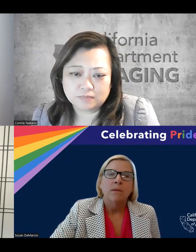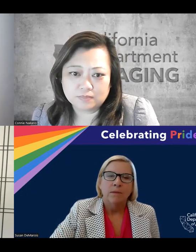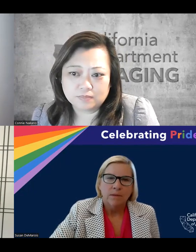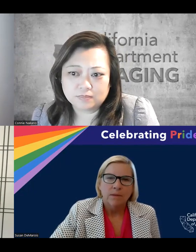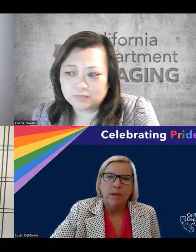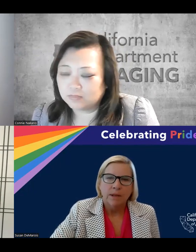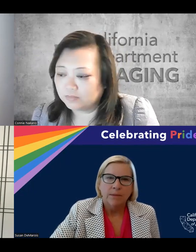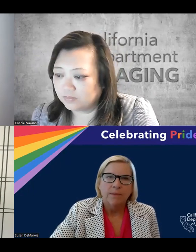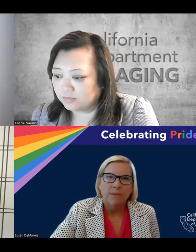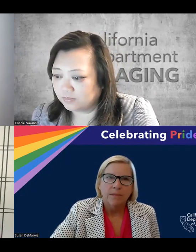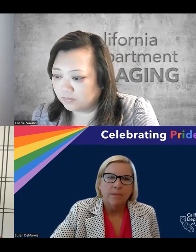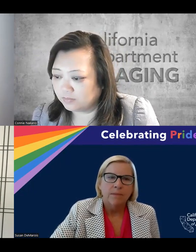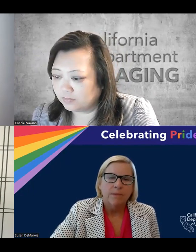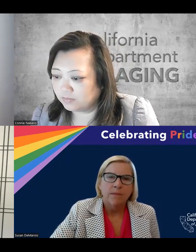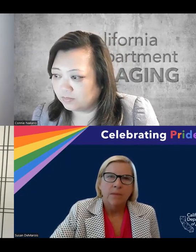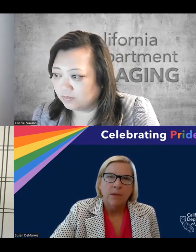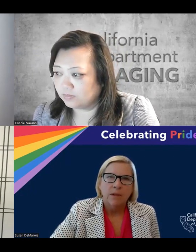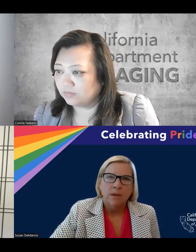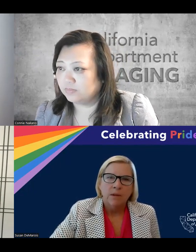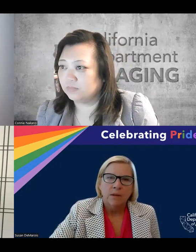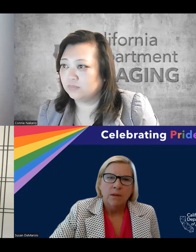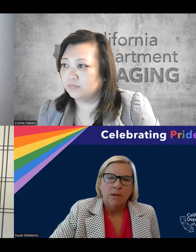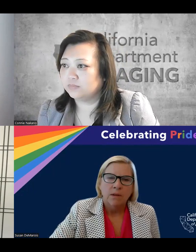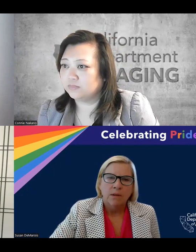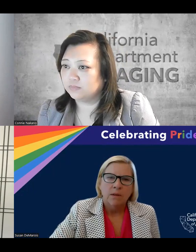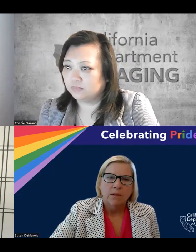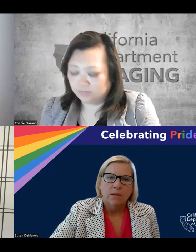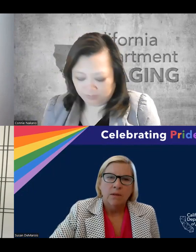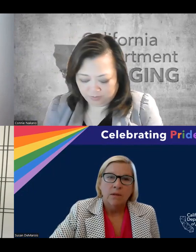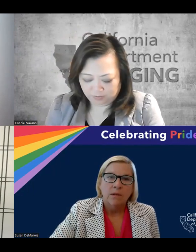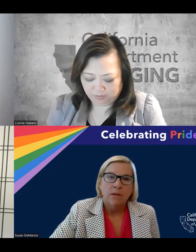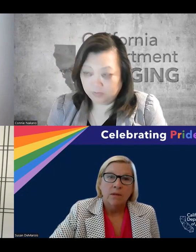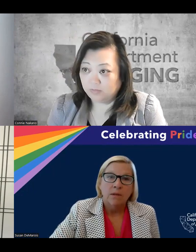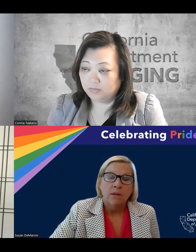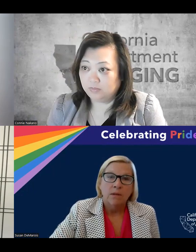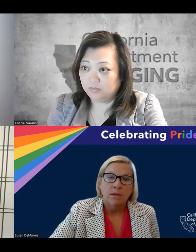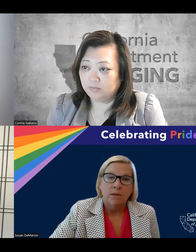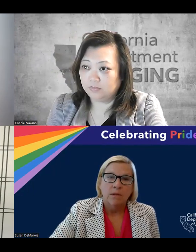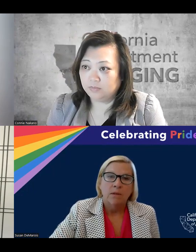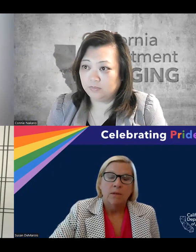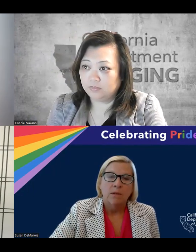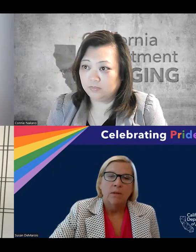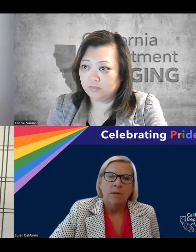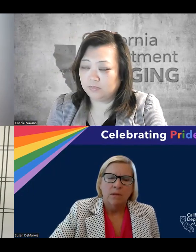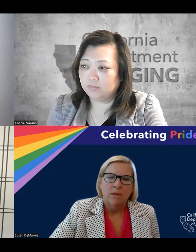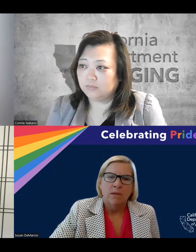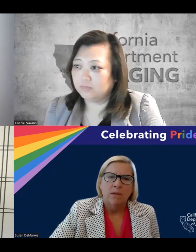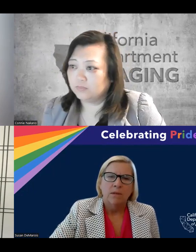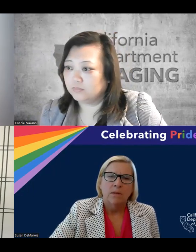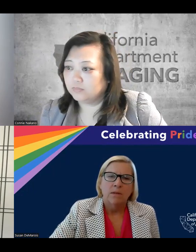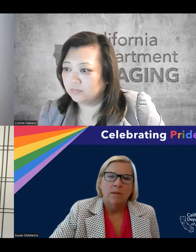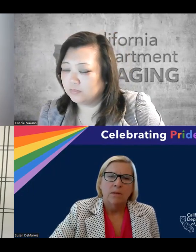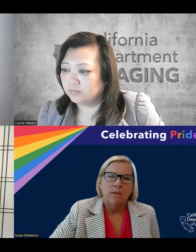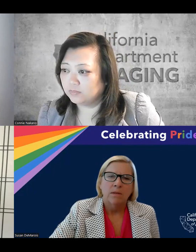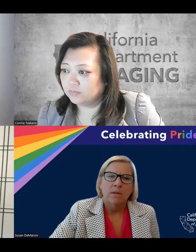multiple waves of kind of research and due diligence, and then we'll be working with the steering committee to kind of think